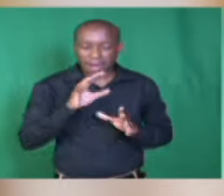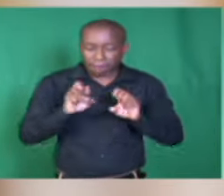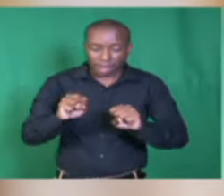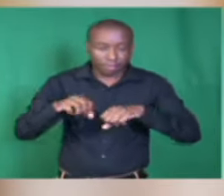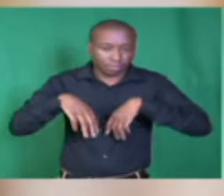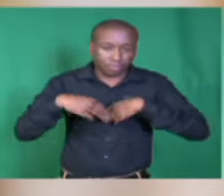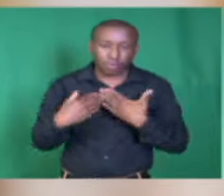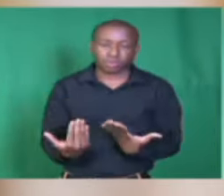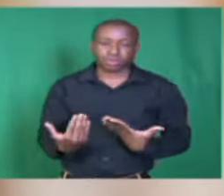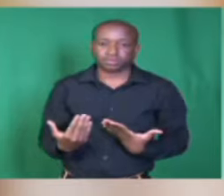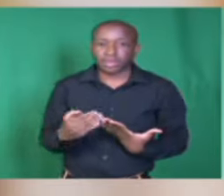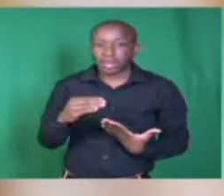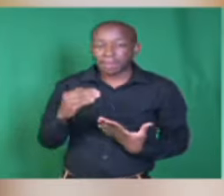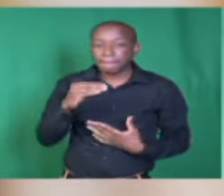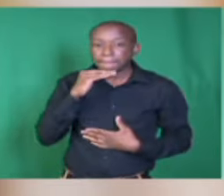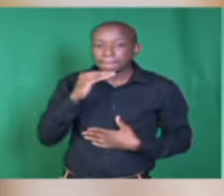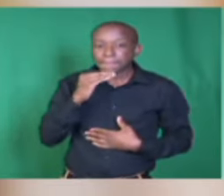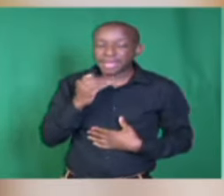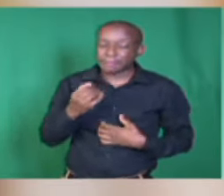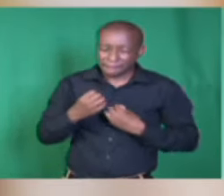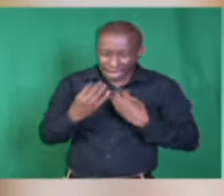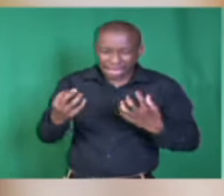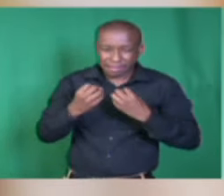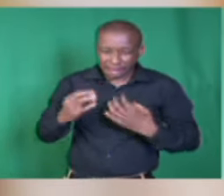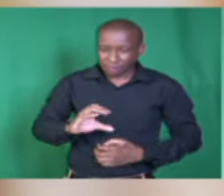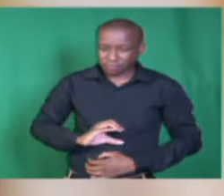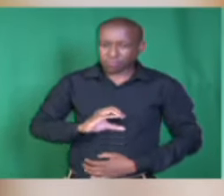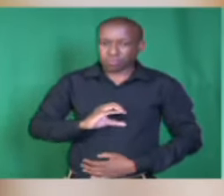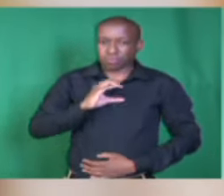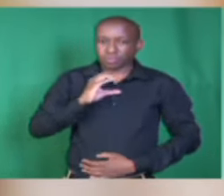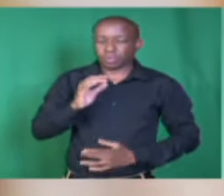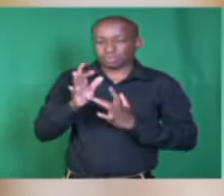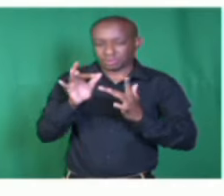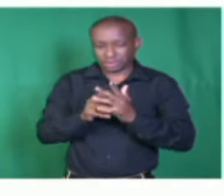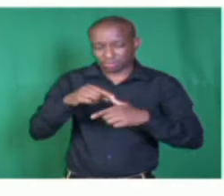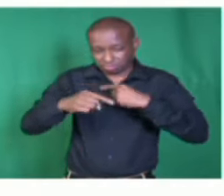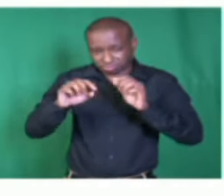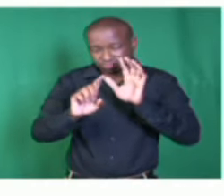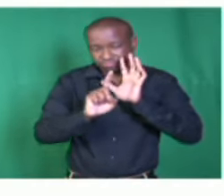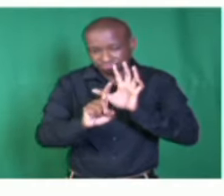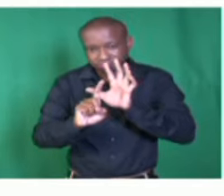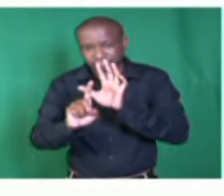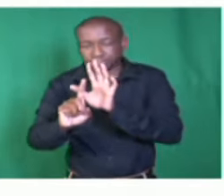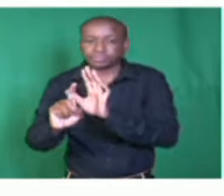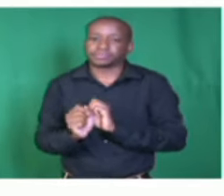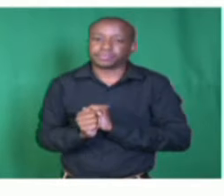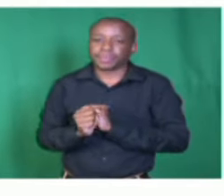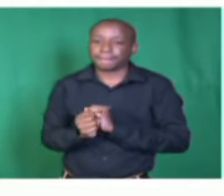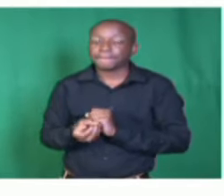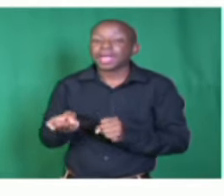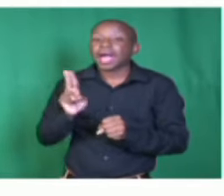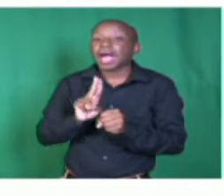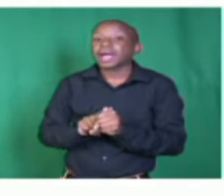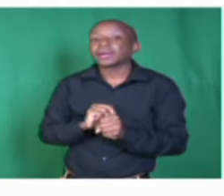a way that he even gained more confidence from his followers. And then the issue of